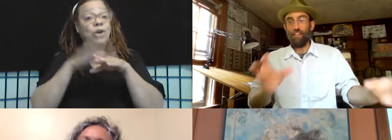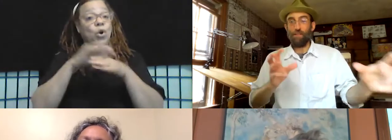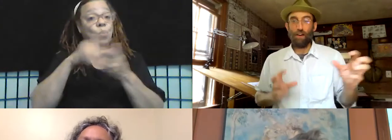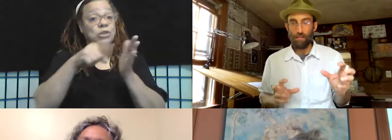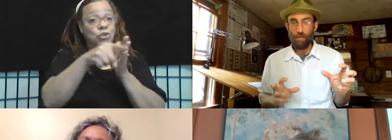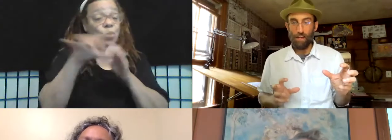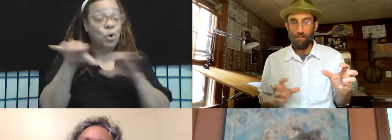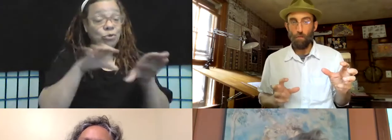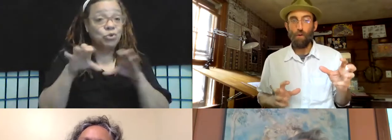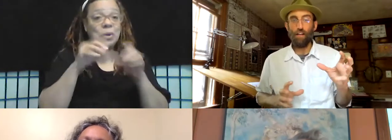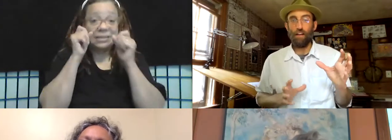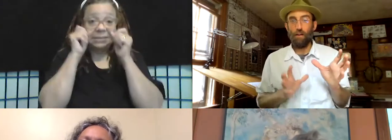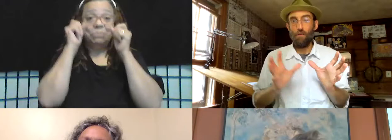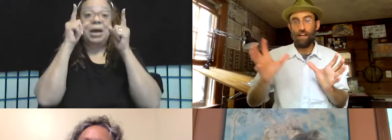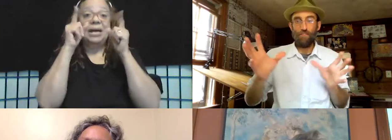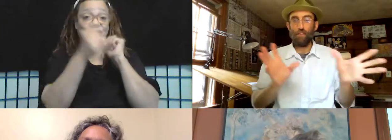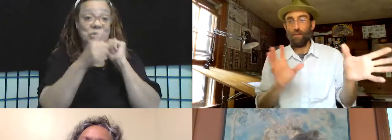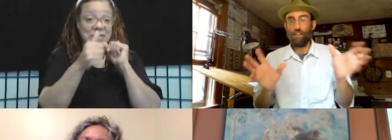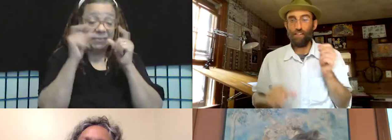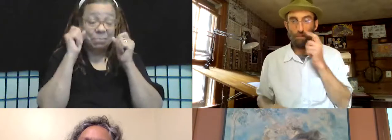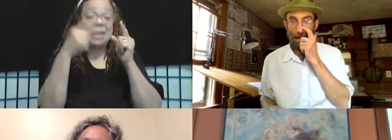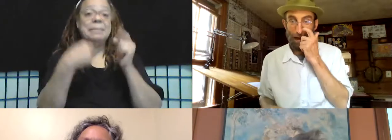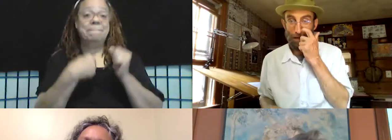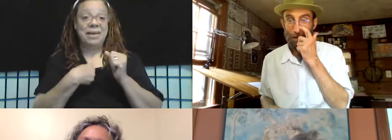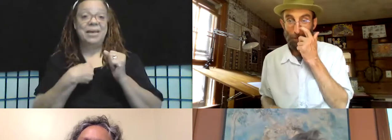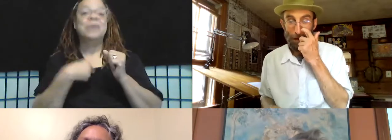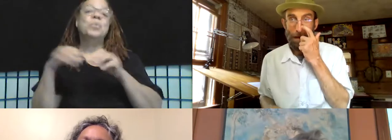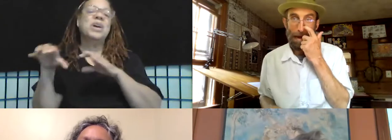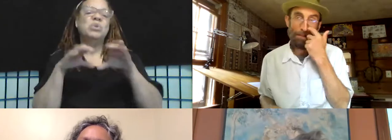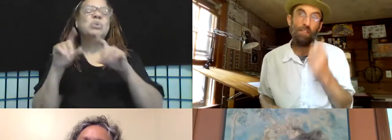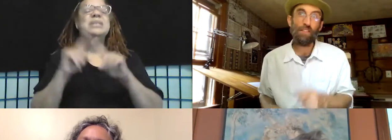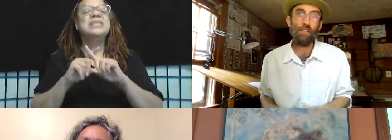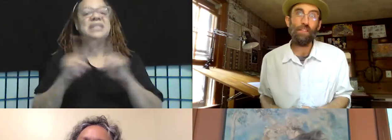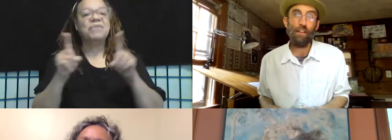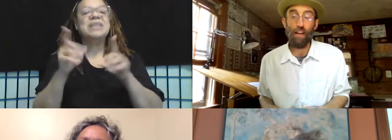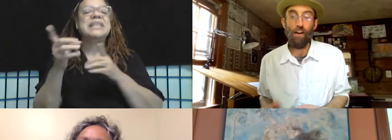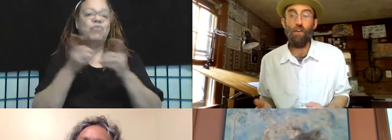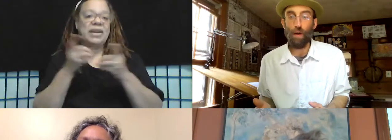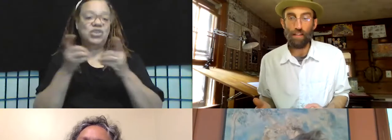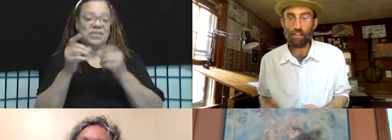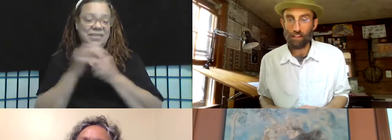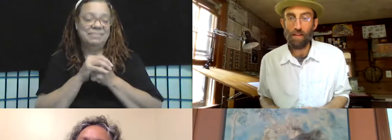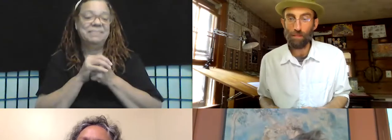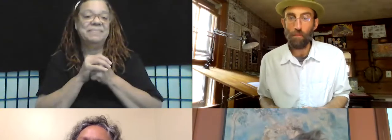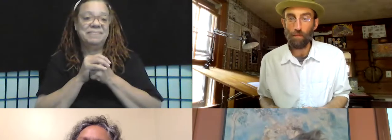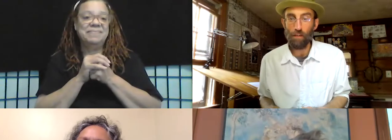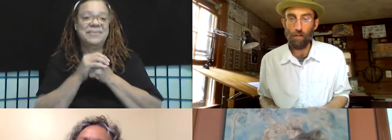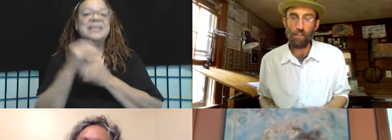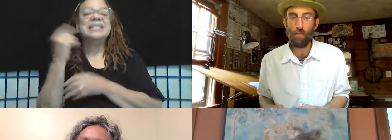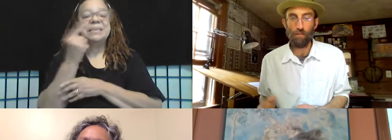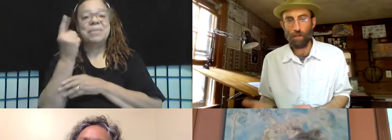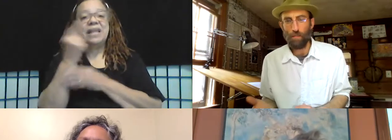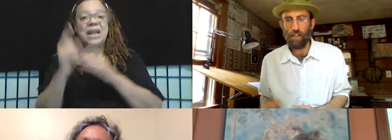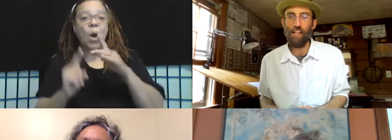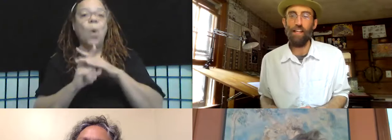yourselves and surprise me, we're going to go in different directions with that. And there's certain stuff that always comes up,